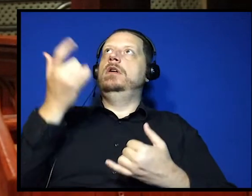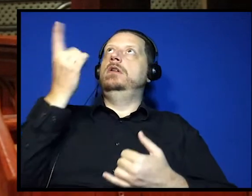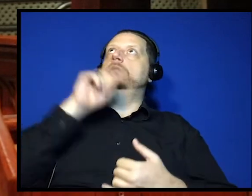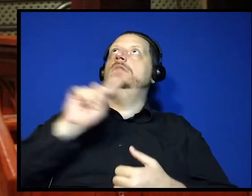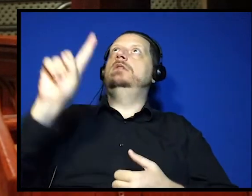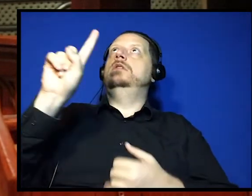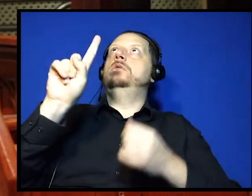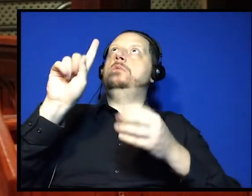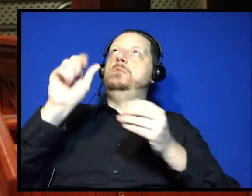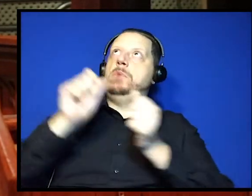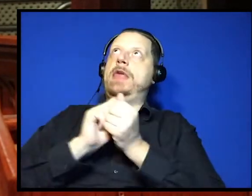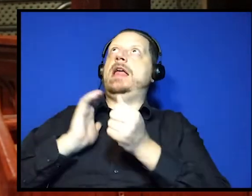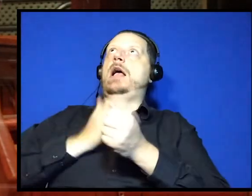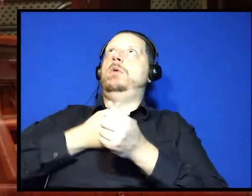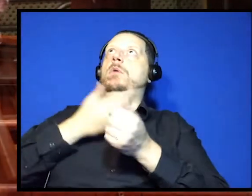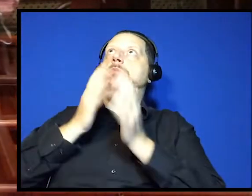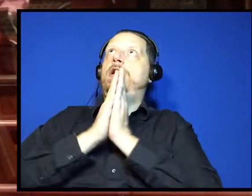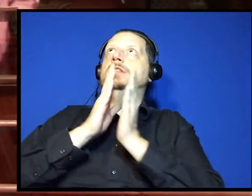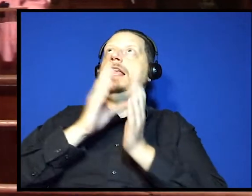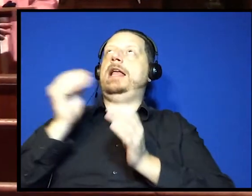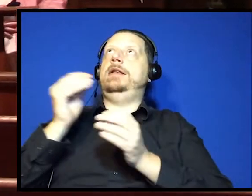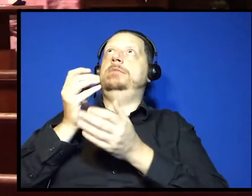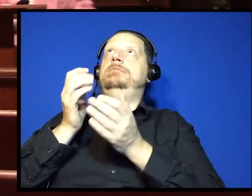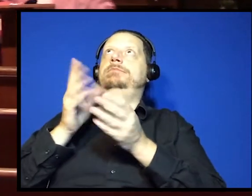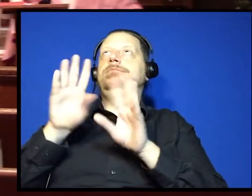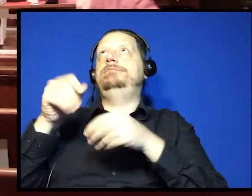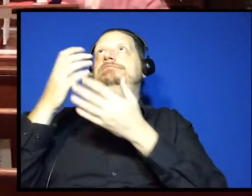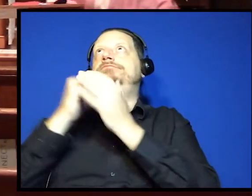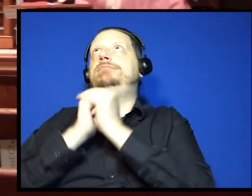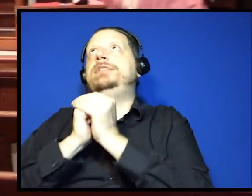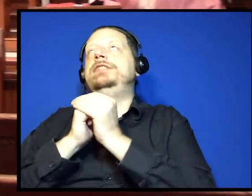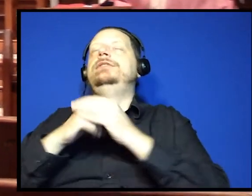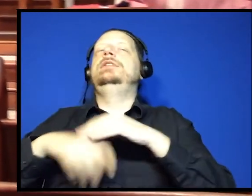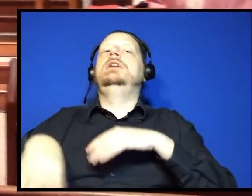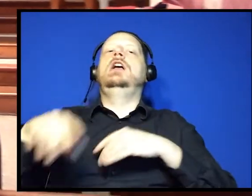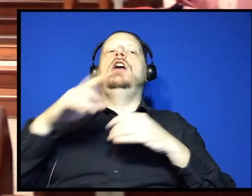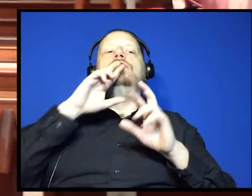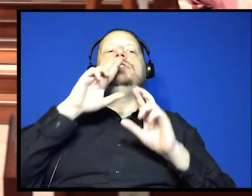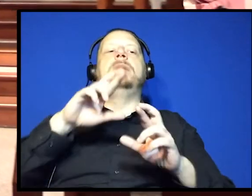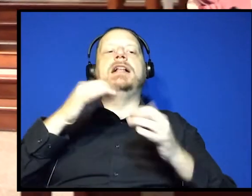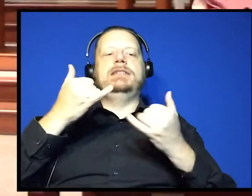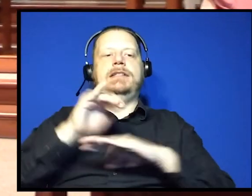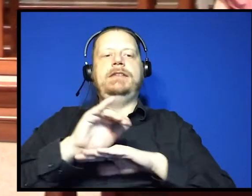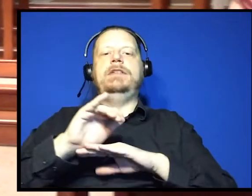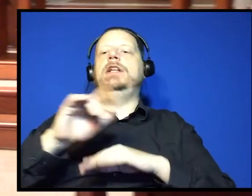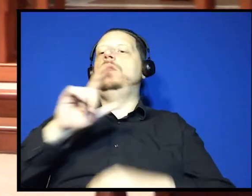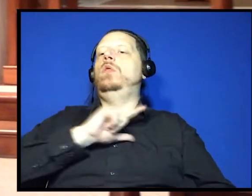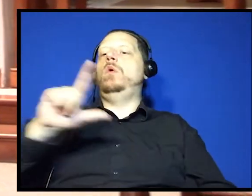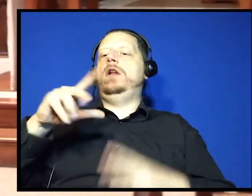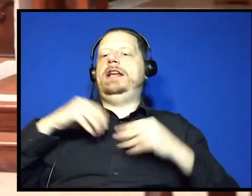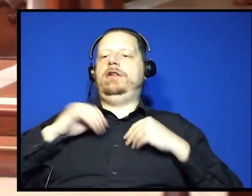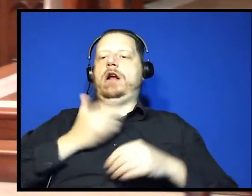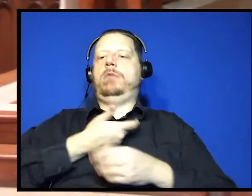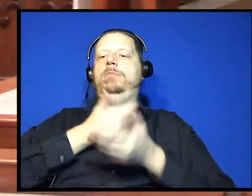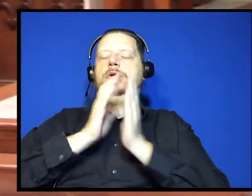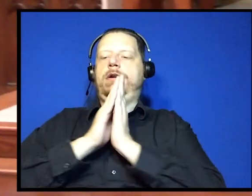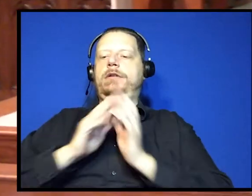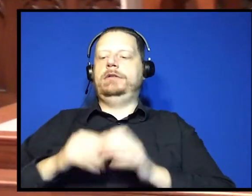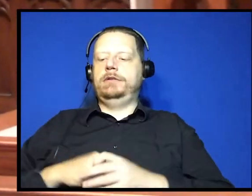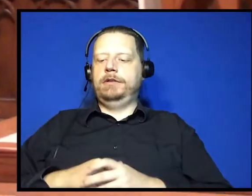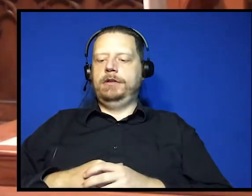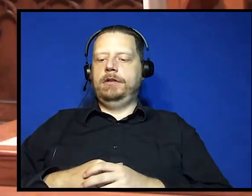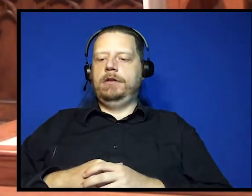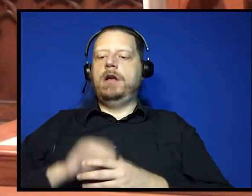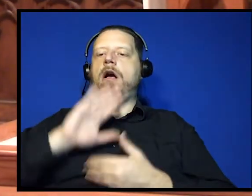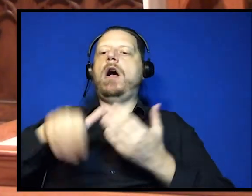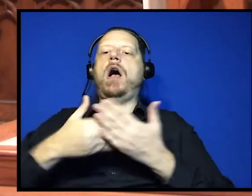loving God with our prayers and petitions. Our response this evening will be, Lord, hear our prayer. That